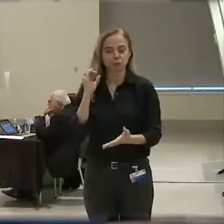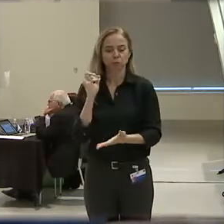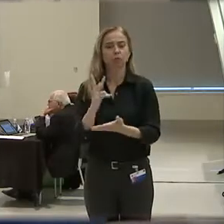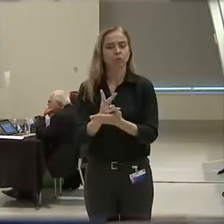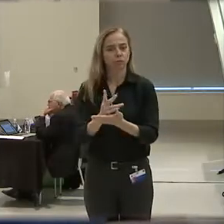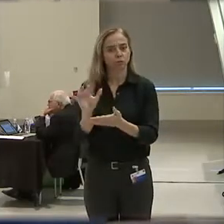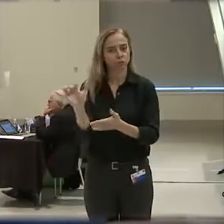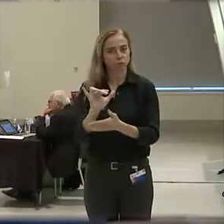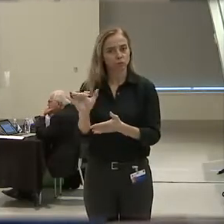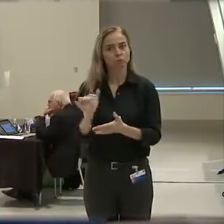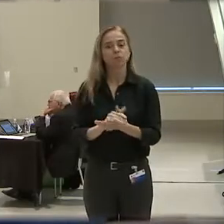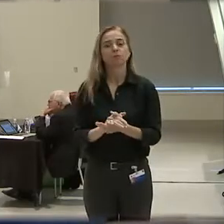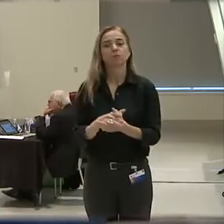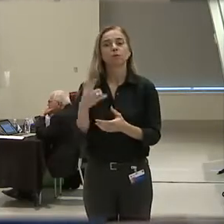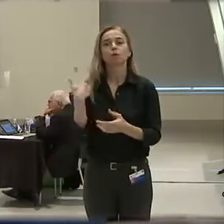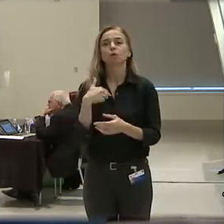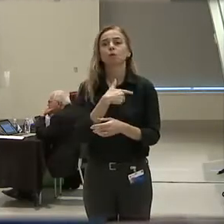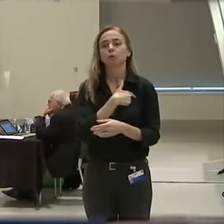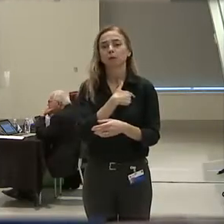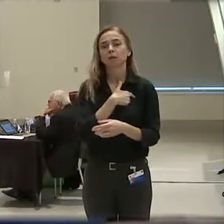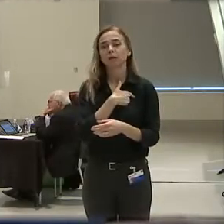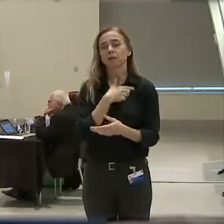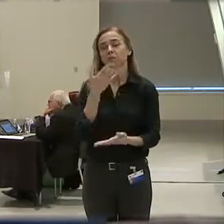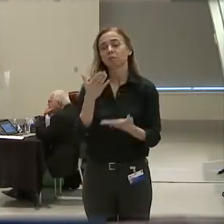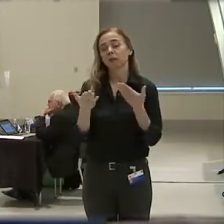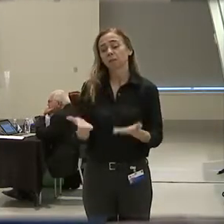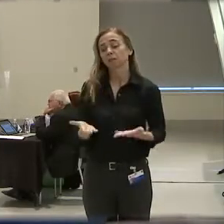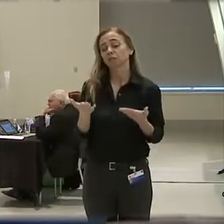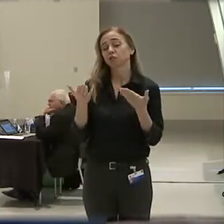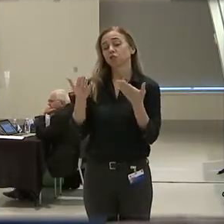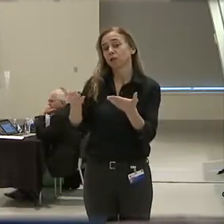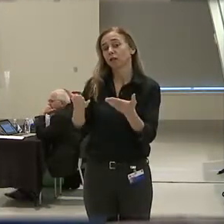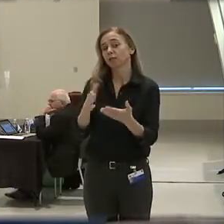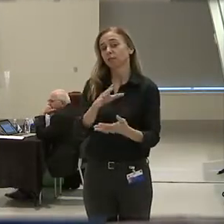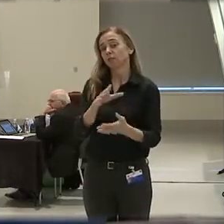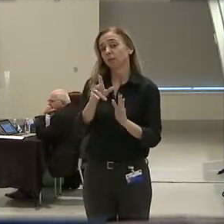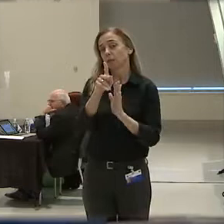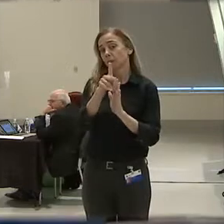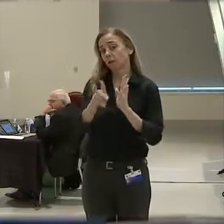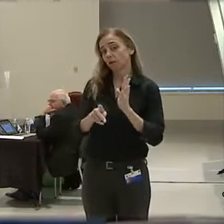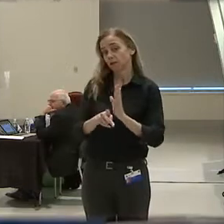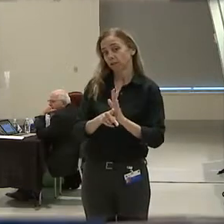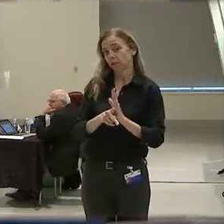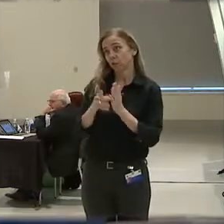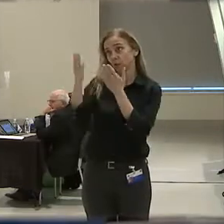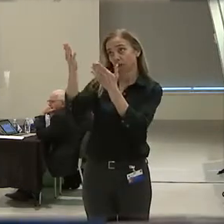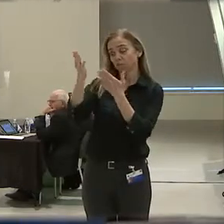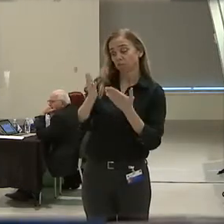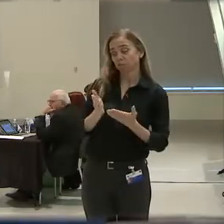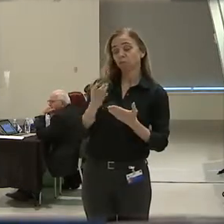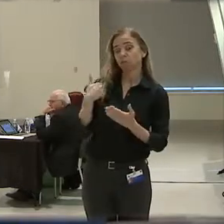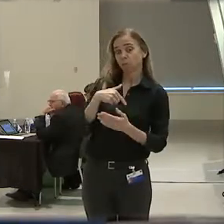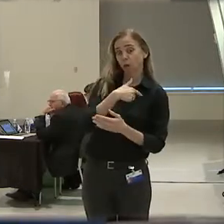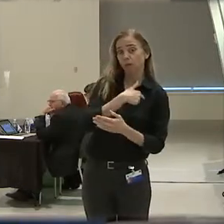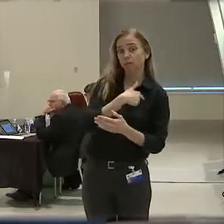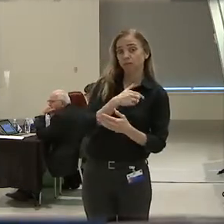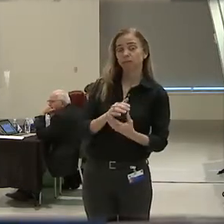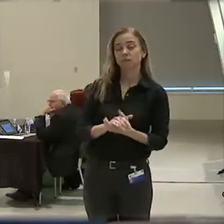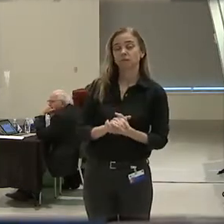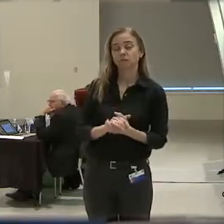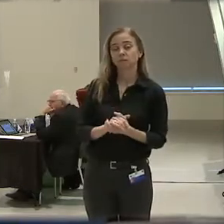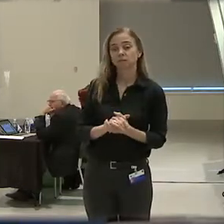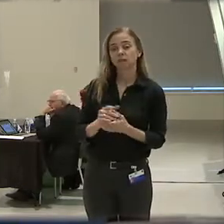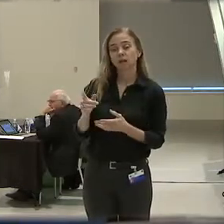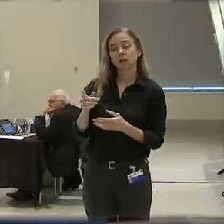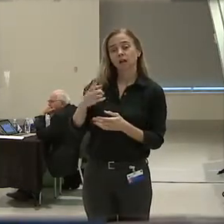We may develop and suggest a policy, or it may come down from them that they suggested to us, but they